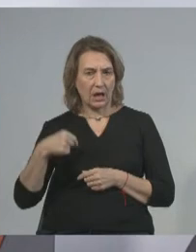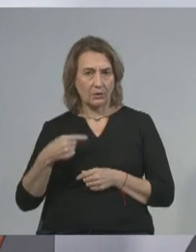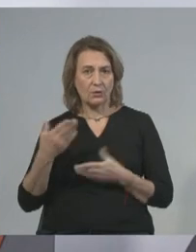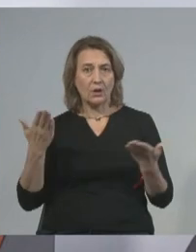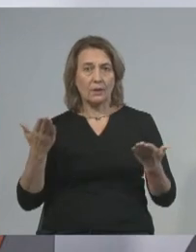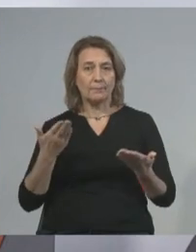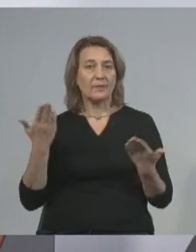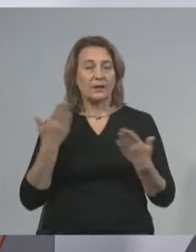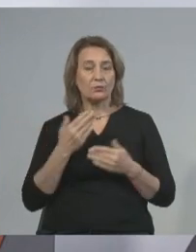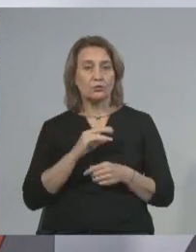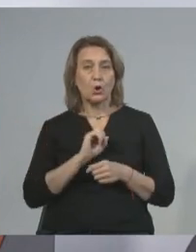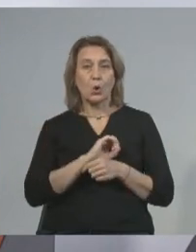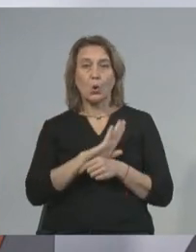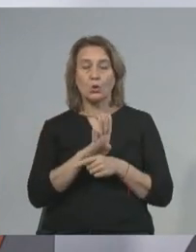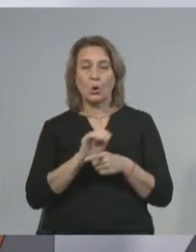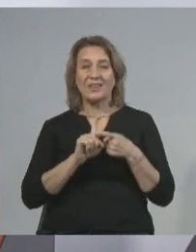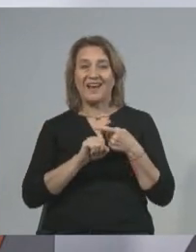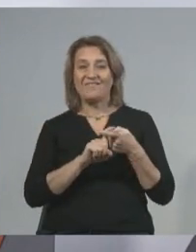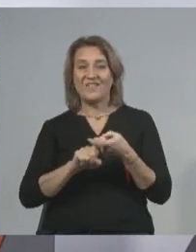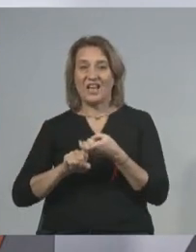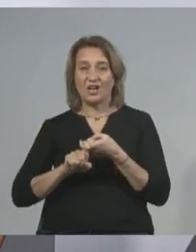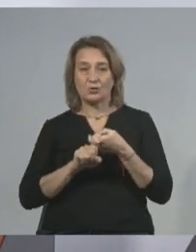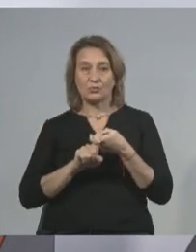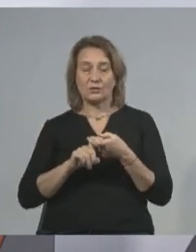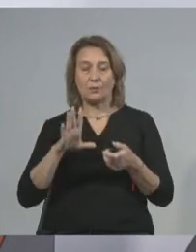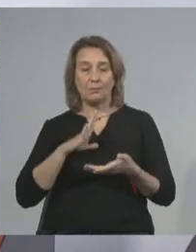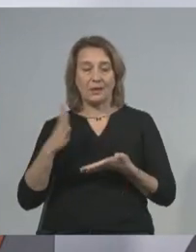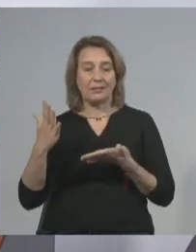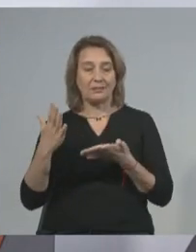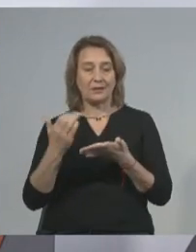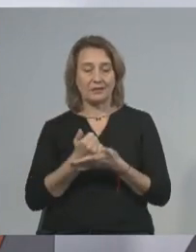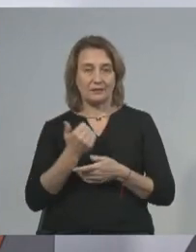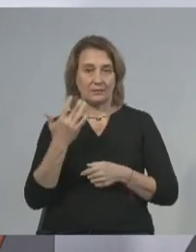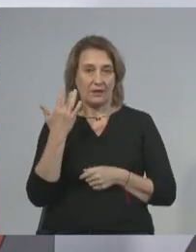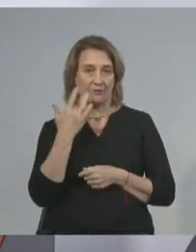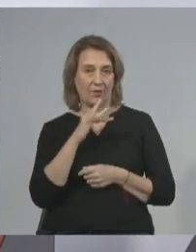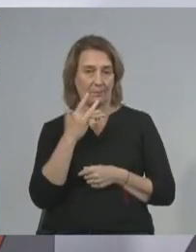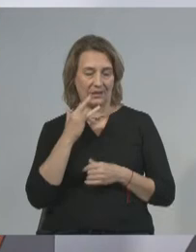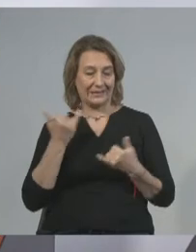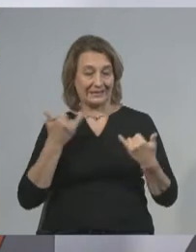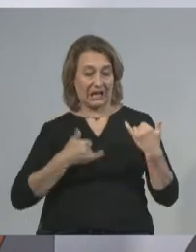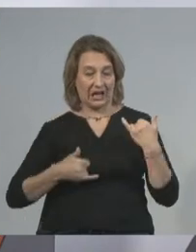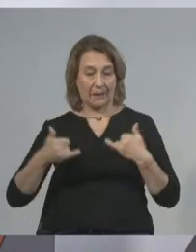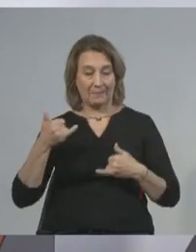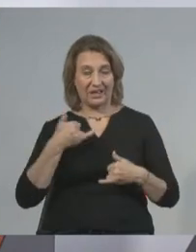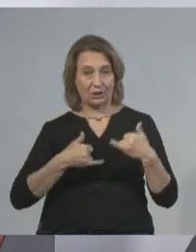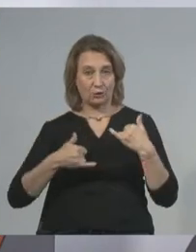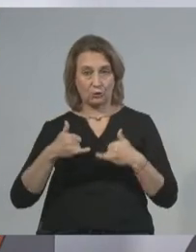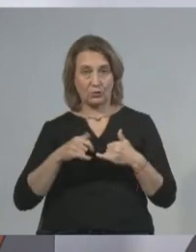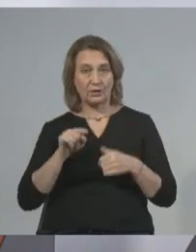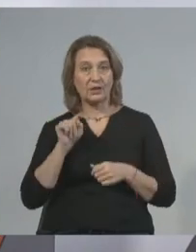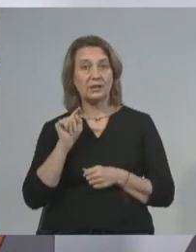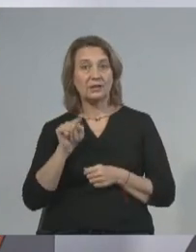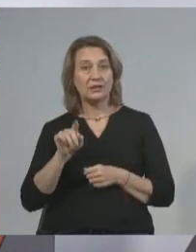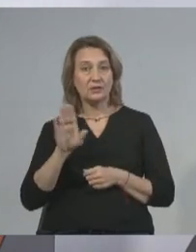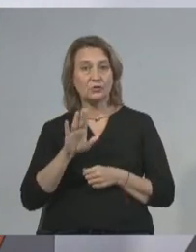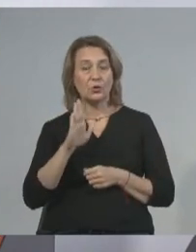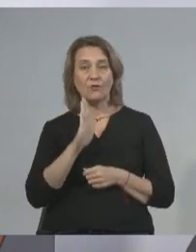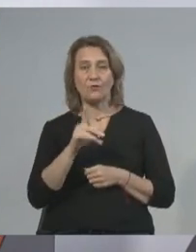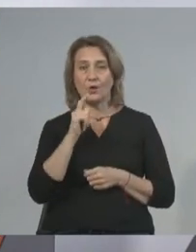now about coronavirus being invented in the american labs russian propaganda says